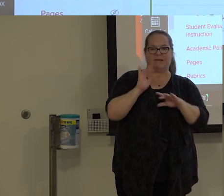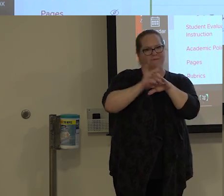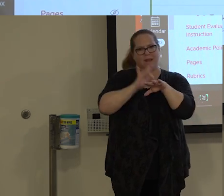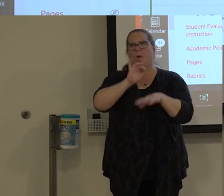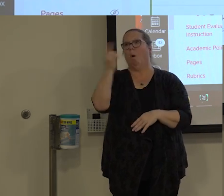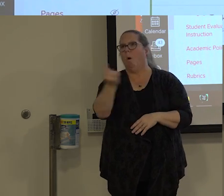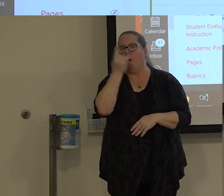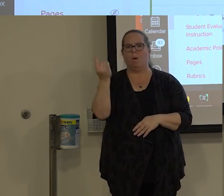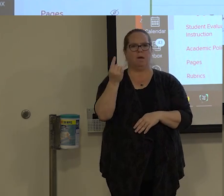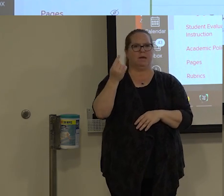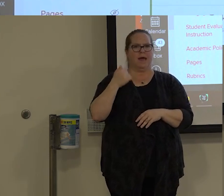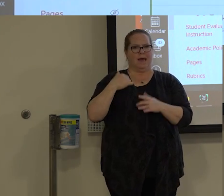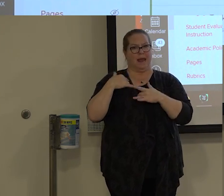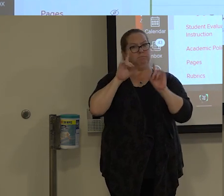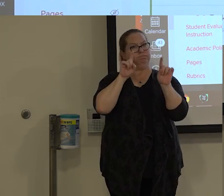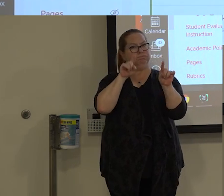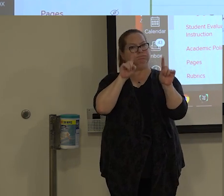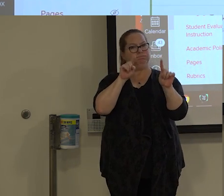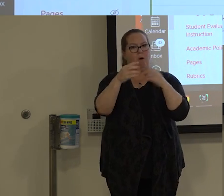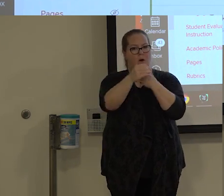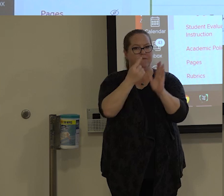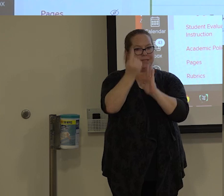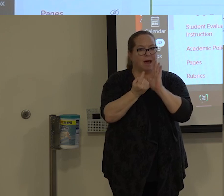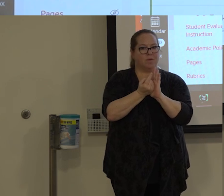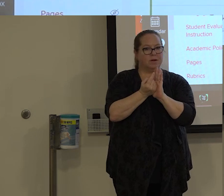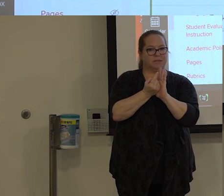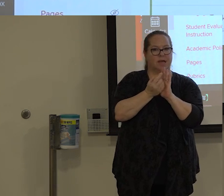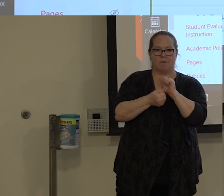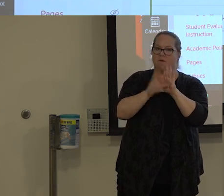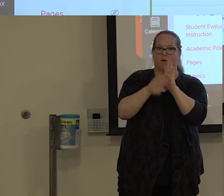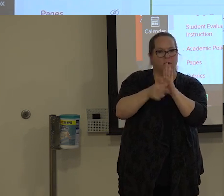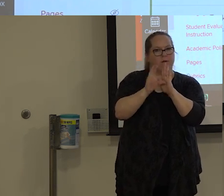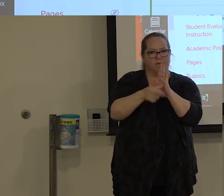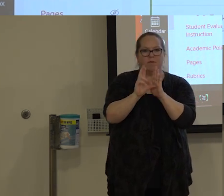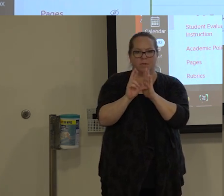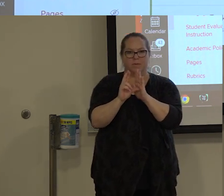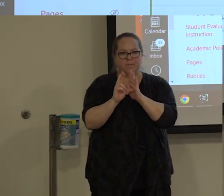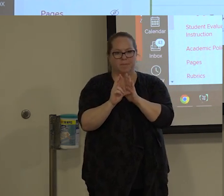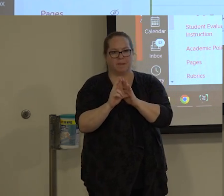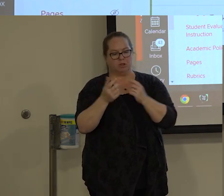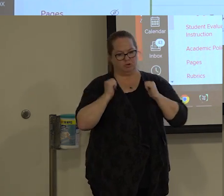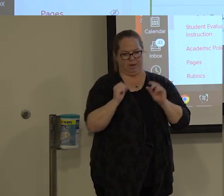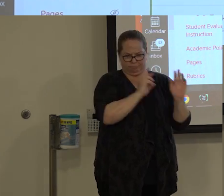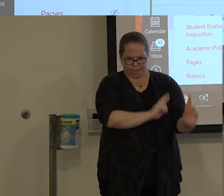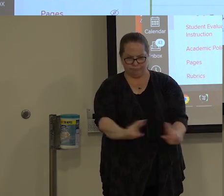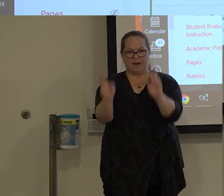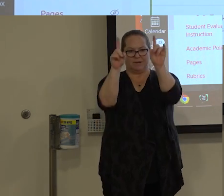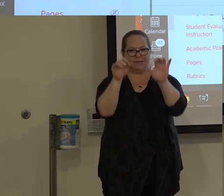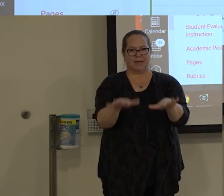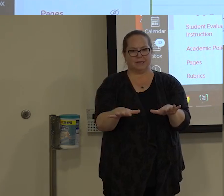open to meet with instructors, and I attend office hours with the course coordinator frequently to review material and ensure I'm prepared for the upcoming exams.